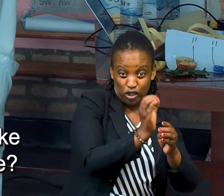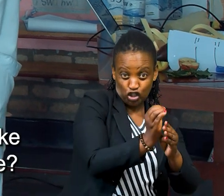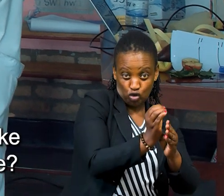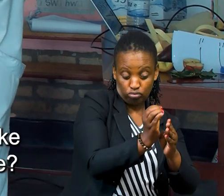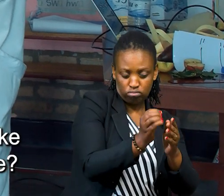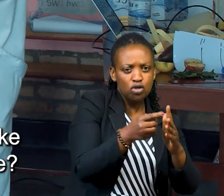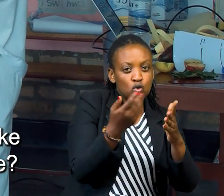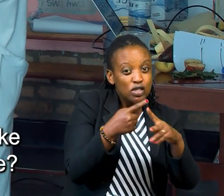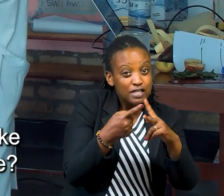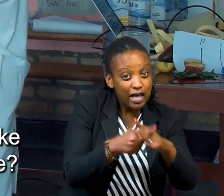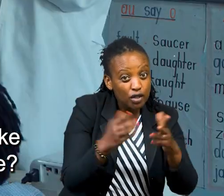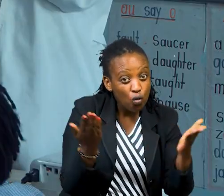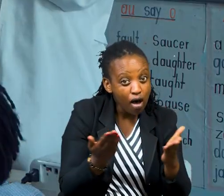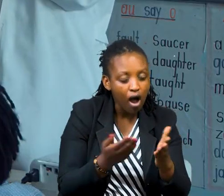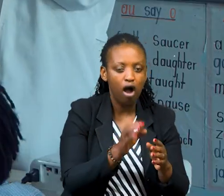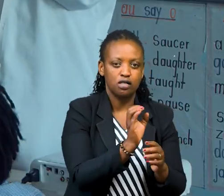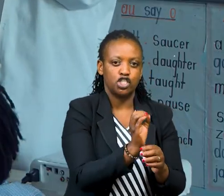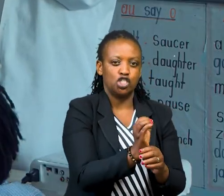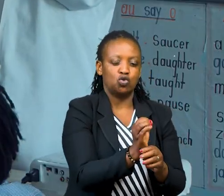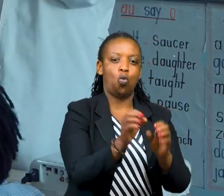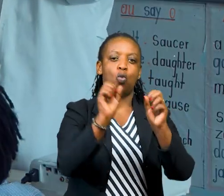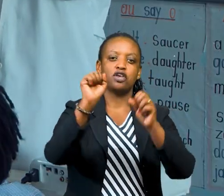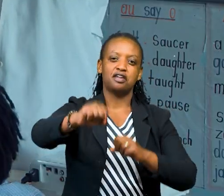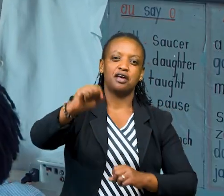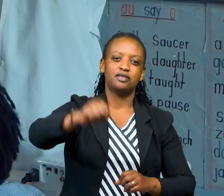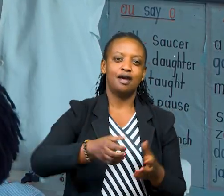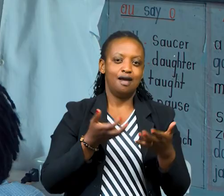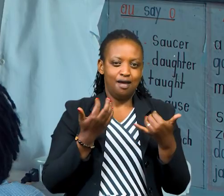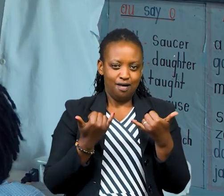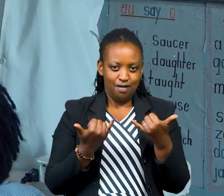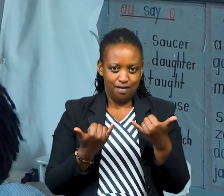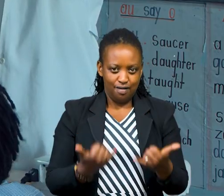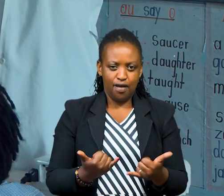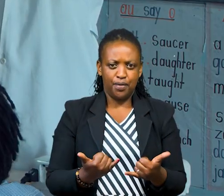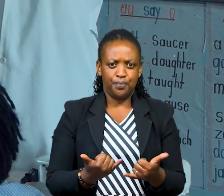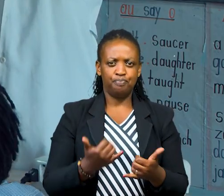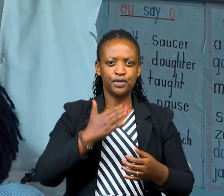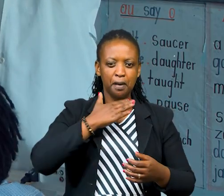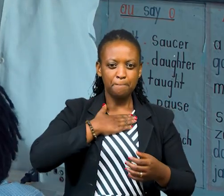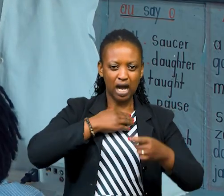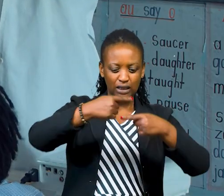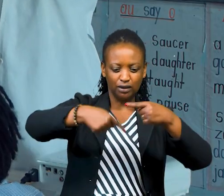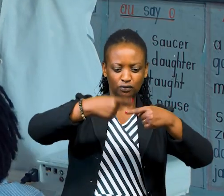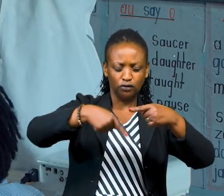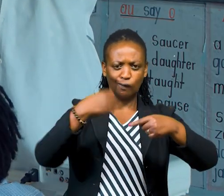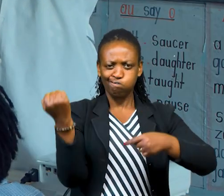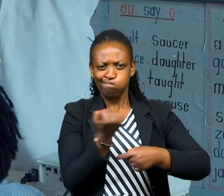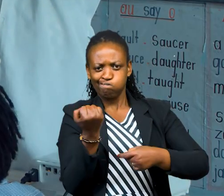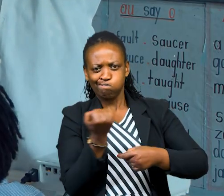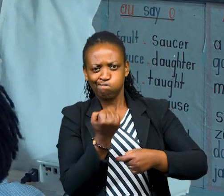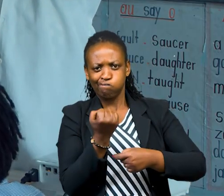you start on 0. You start where? On 0. Yes. Now, my